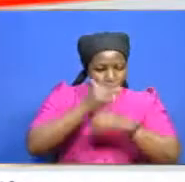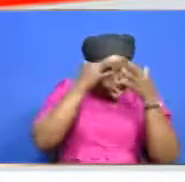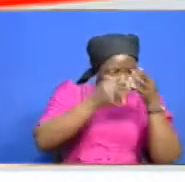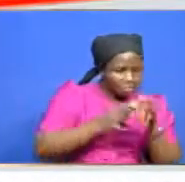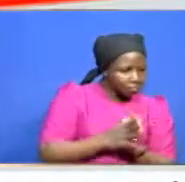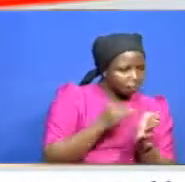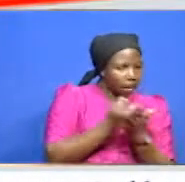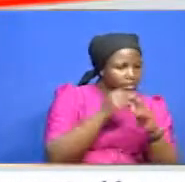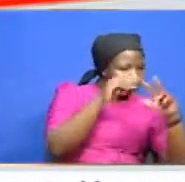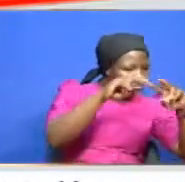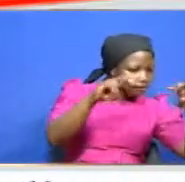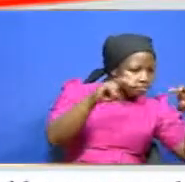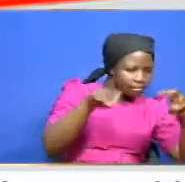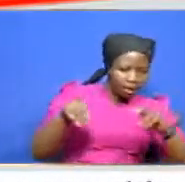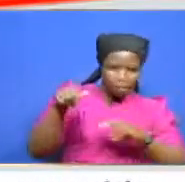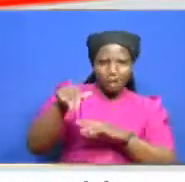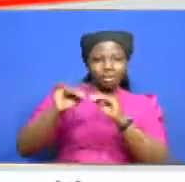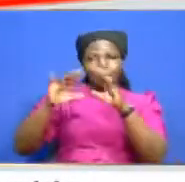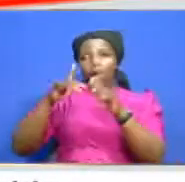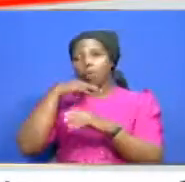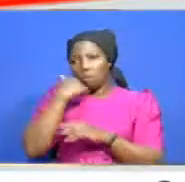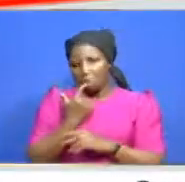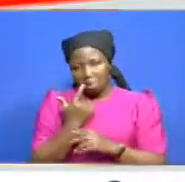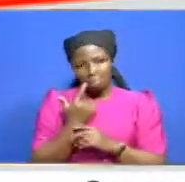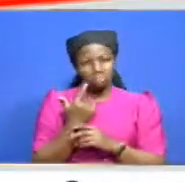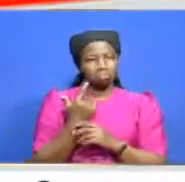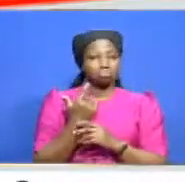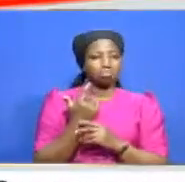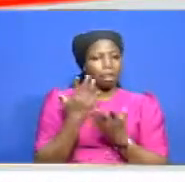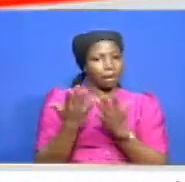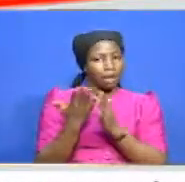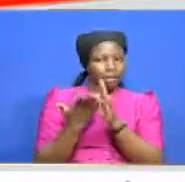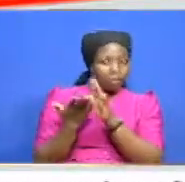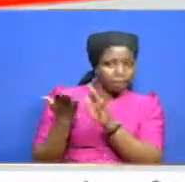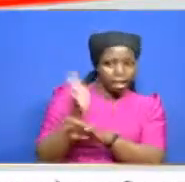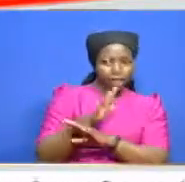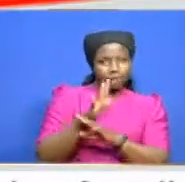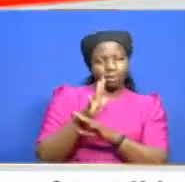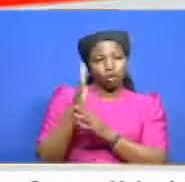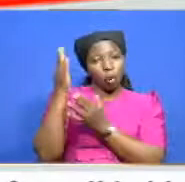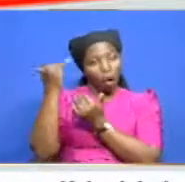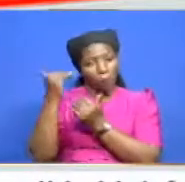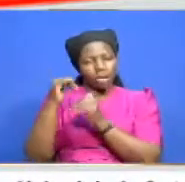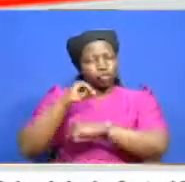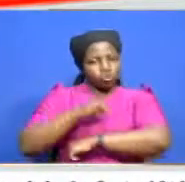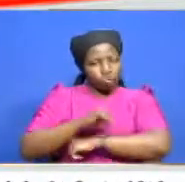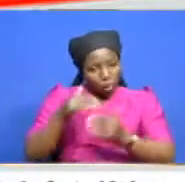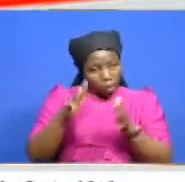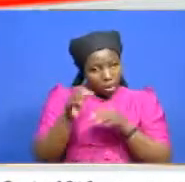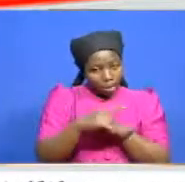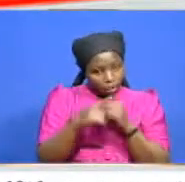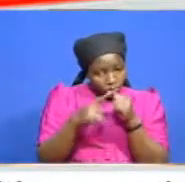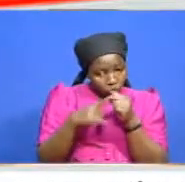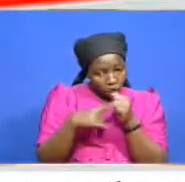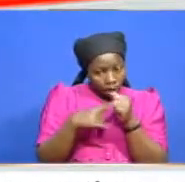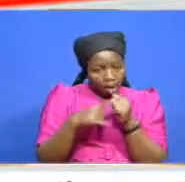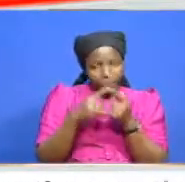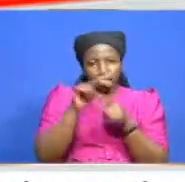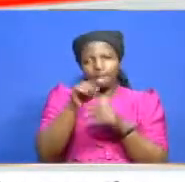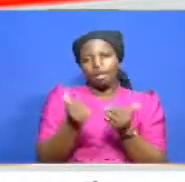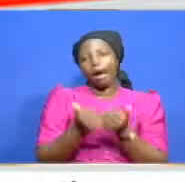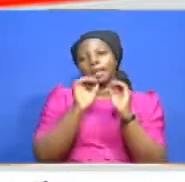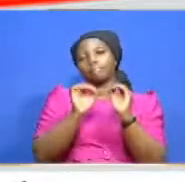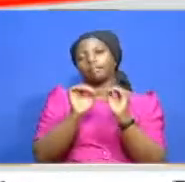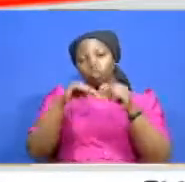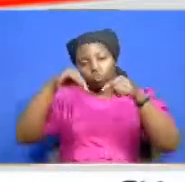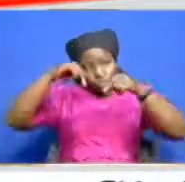for May in the hope that schools will resume in June. But that was not to happen. Today, as we speak, a majority of our schools